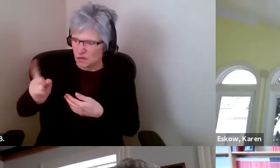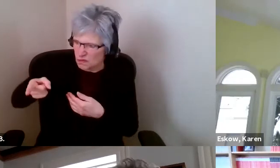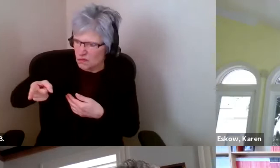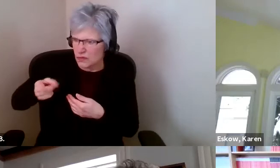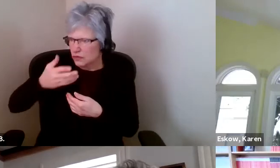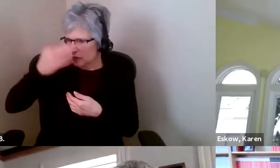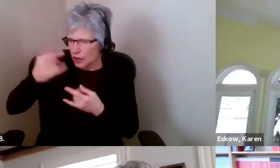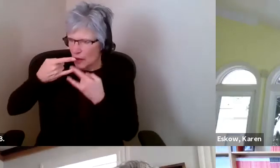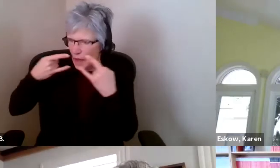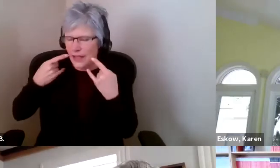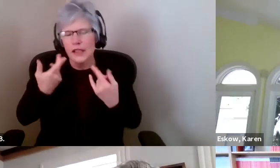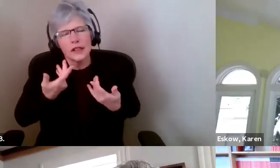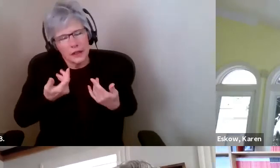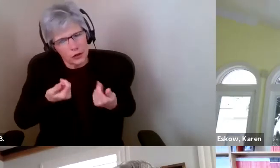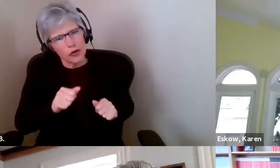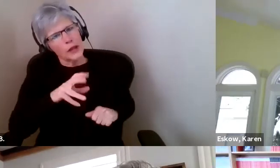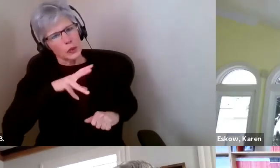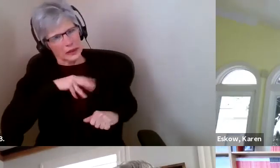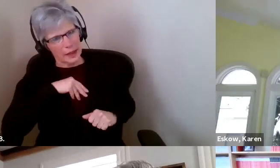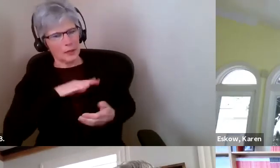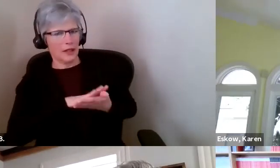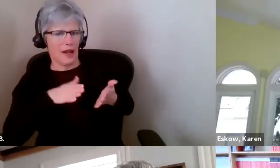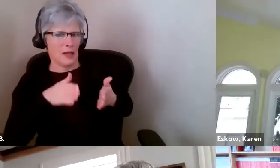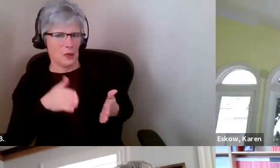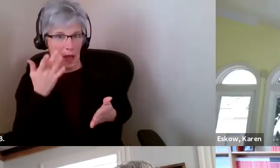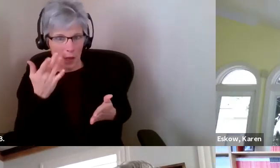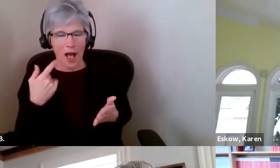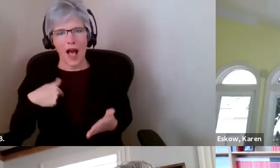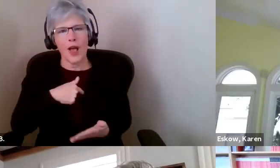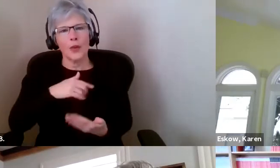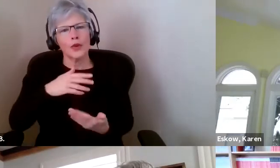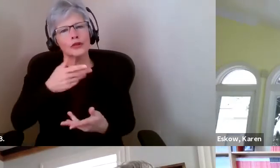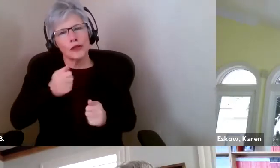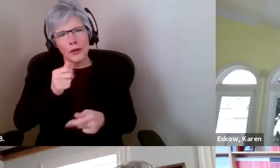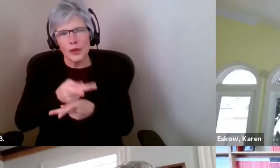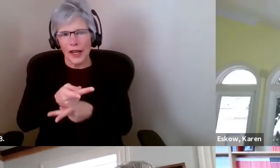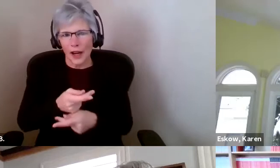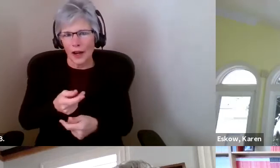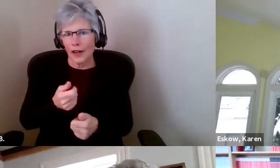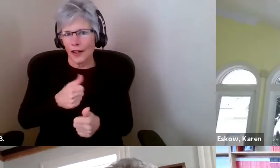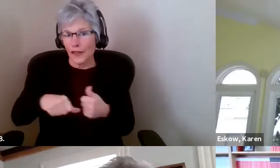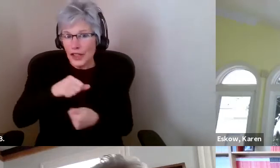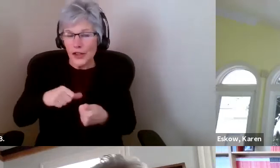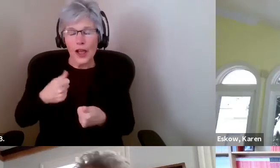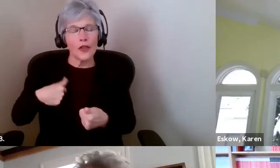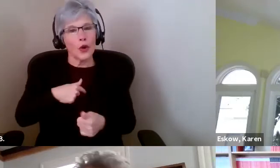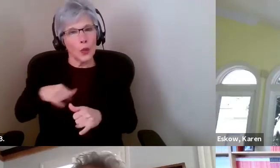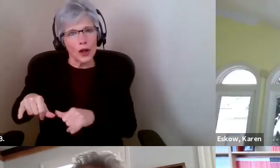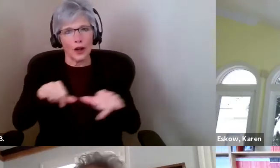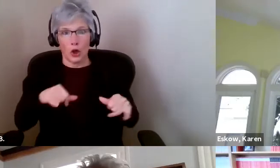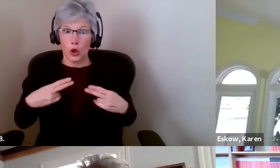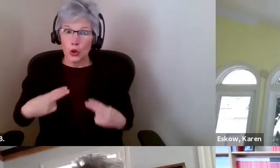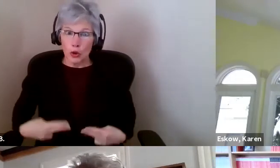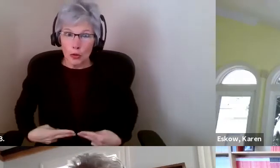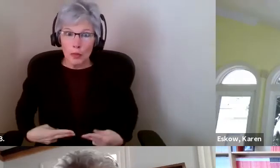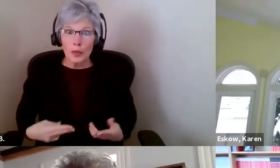we're all trying to look out after each other. We're all human beings in this together. And I think we all mean well, but once in a while,